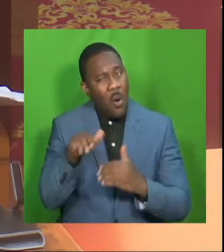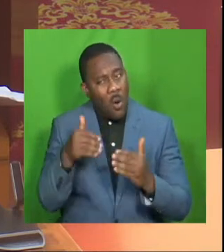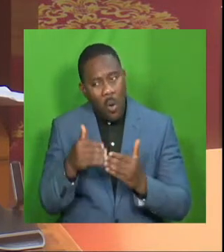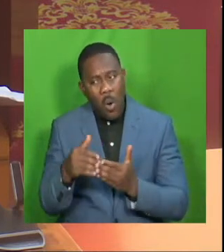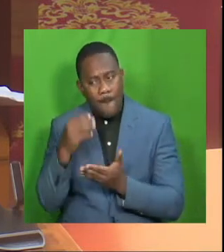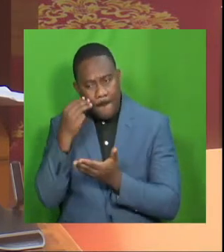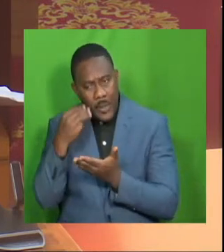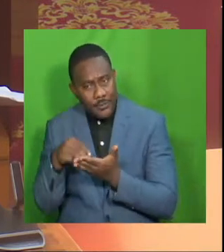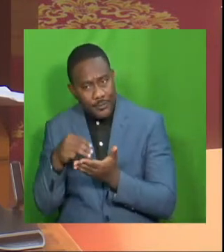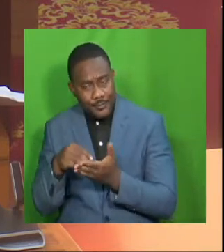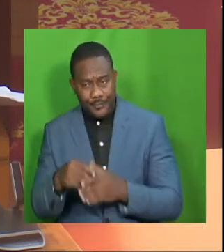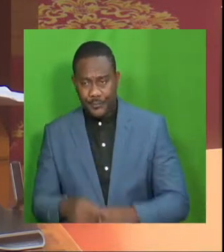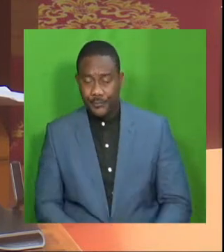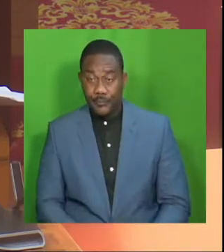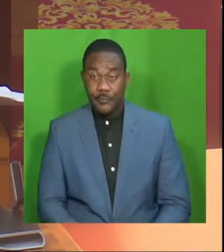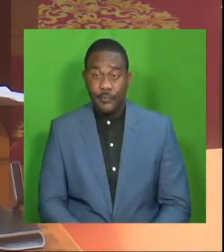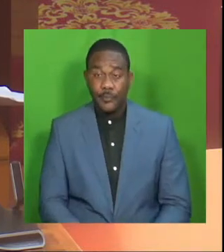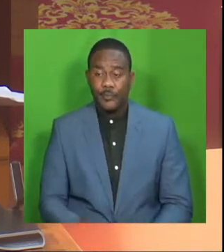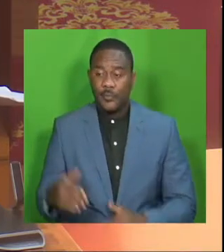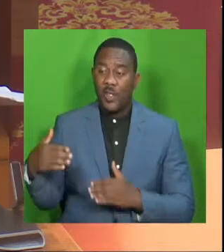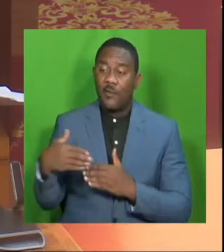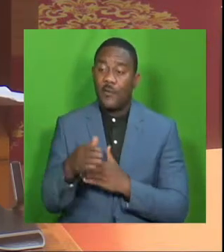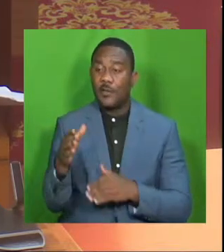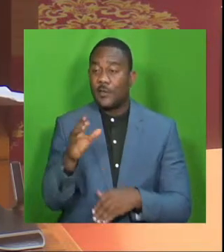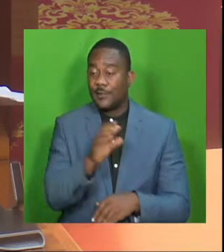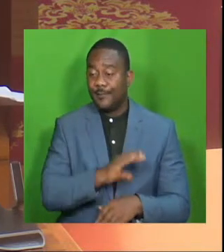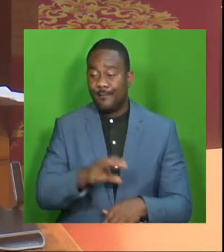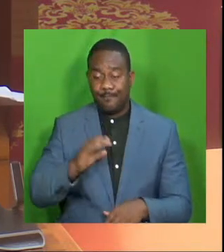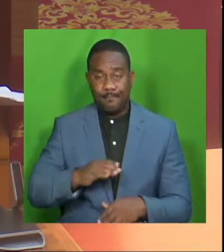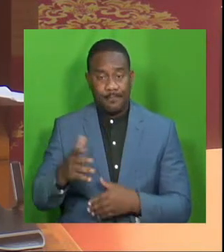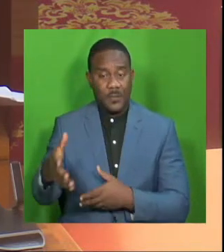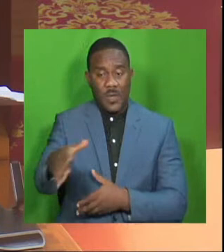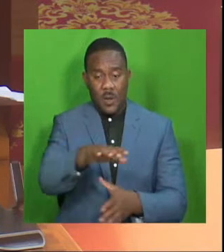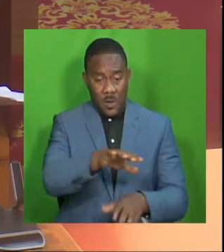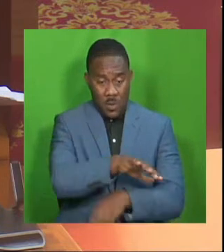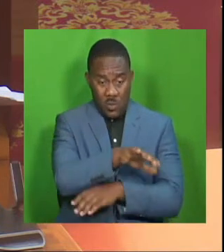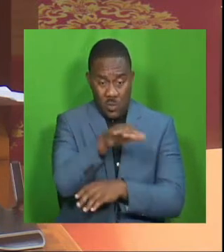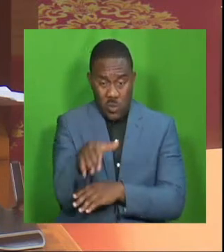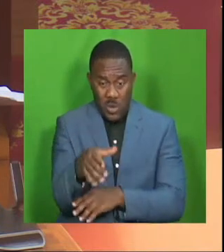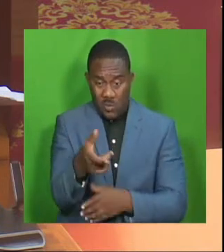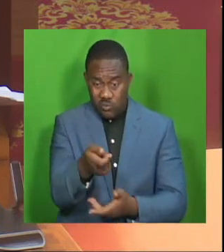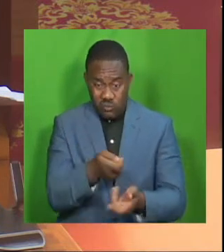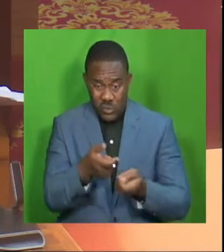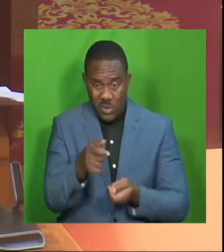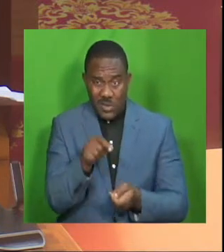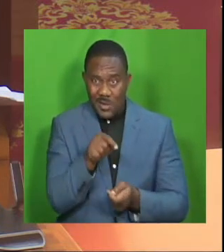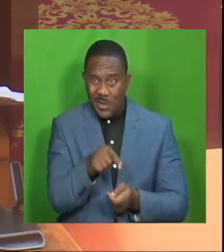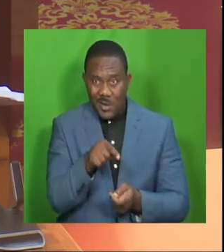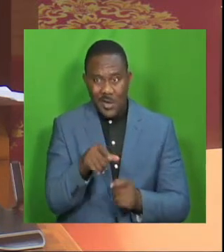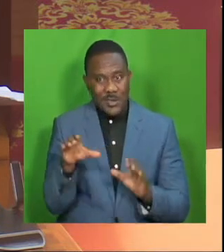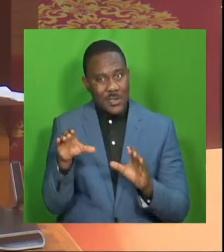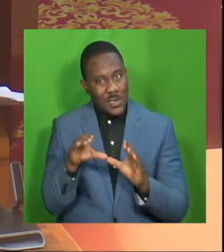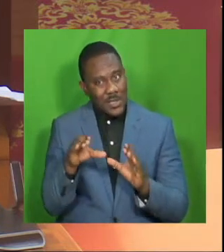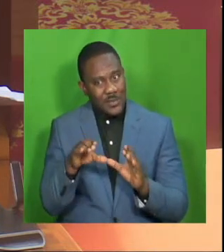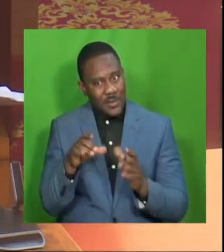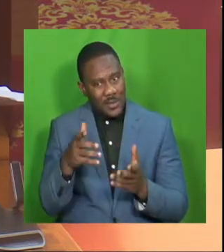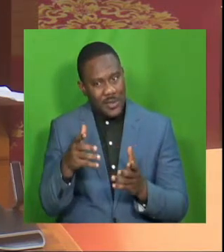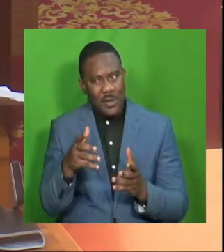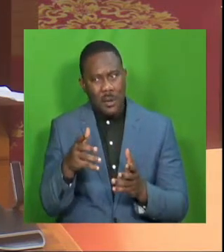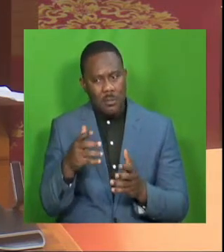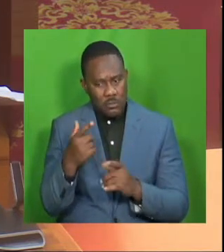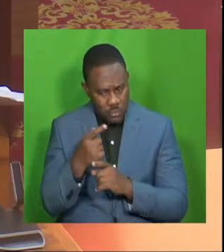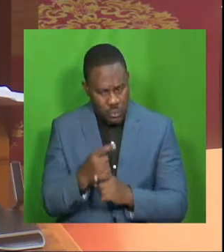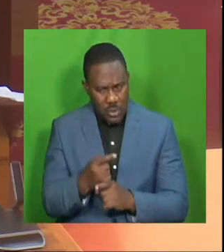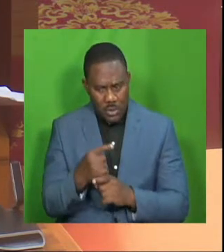Catch Certification Unit receives regular training from the EU. A training